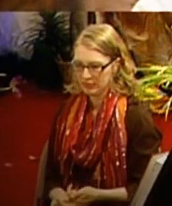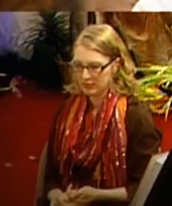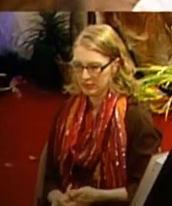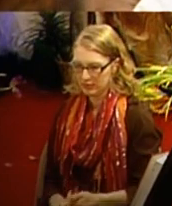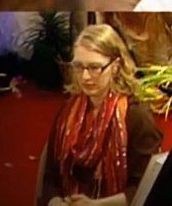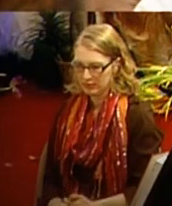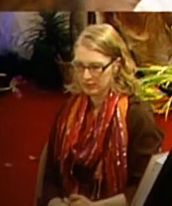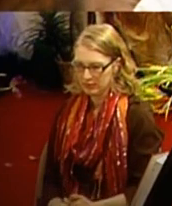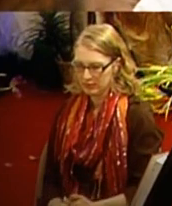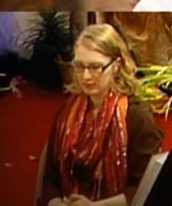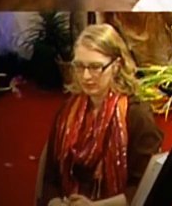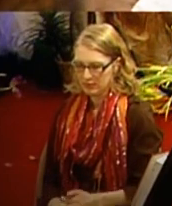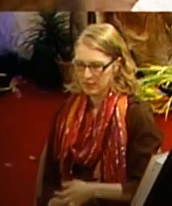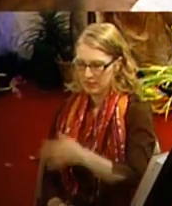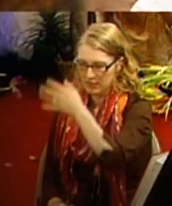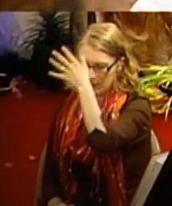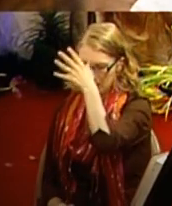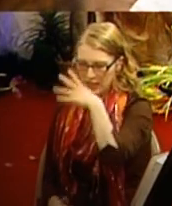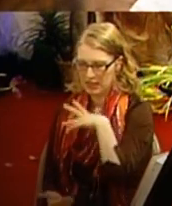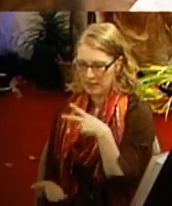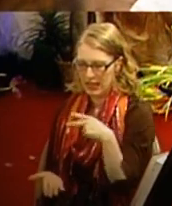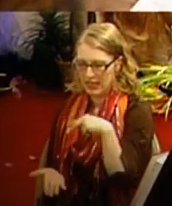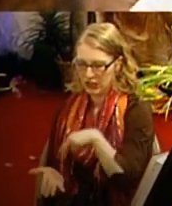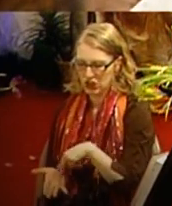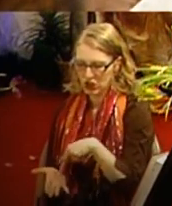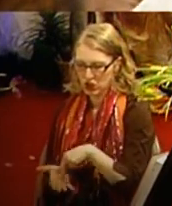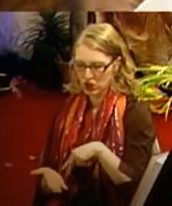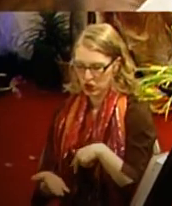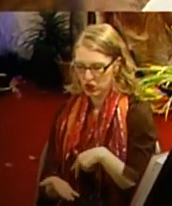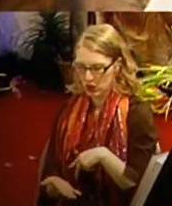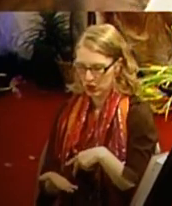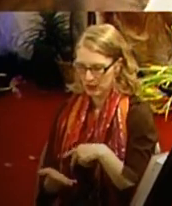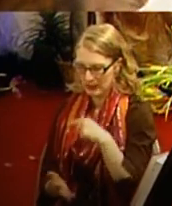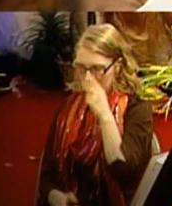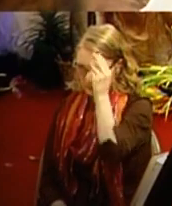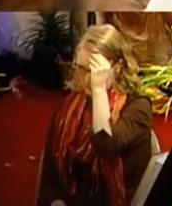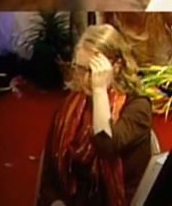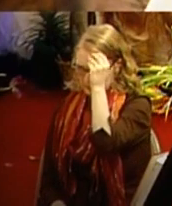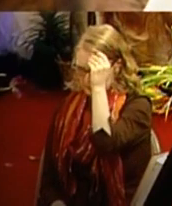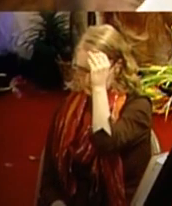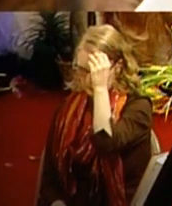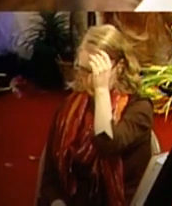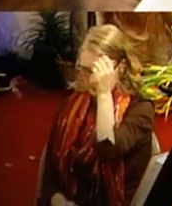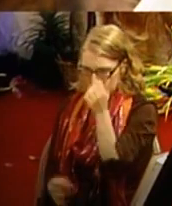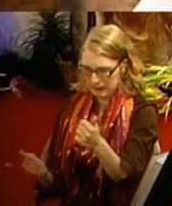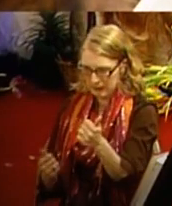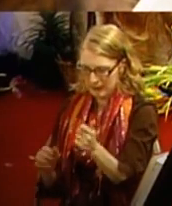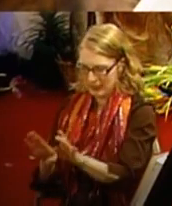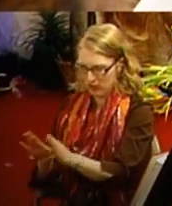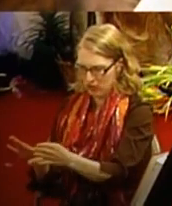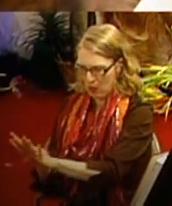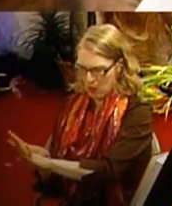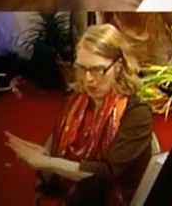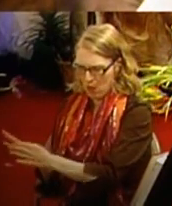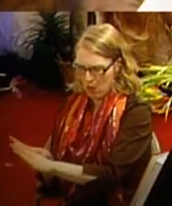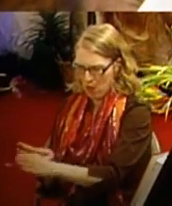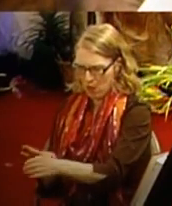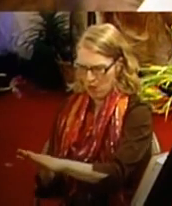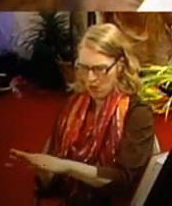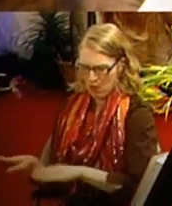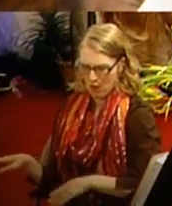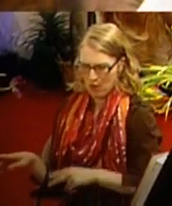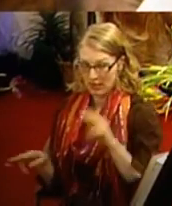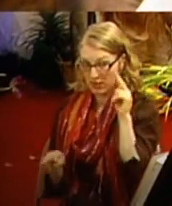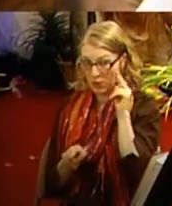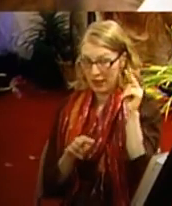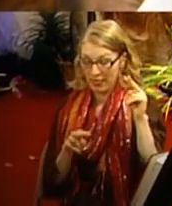The man stood in the arena, debating in his mind which door to pick. He looked up into the